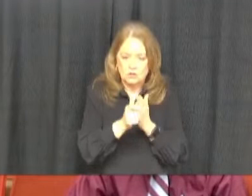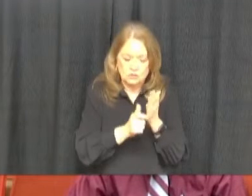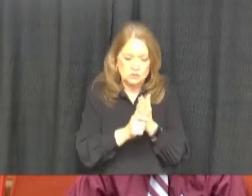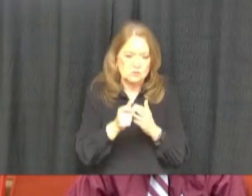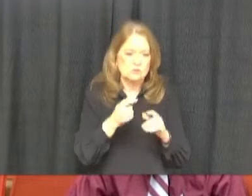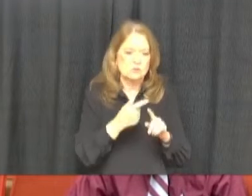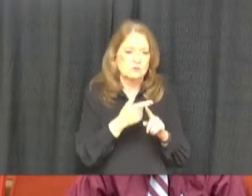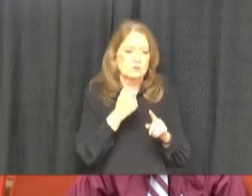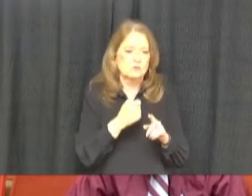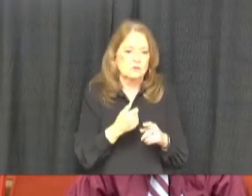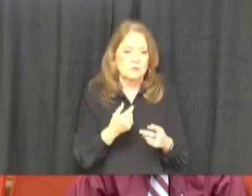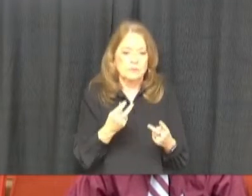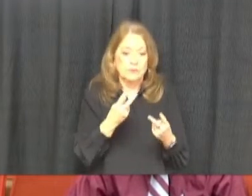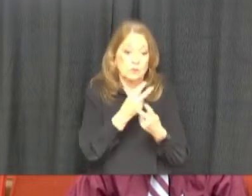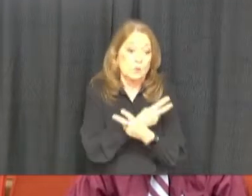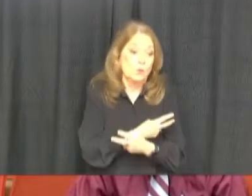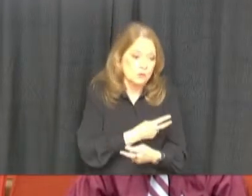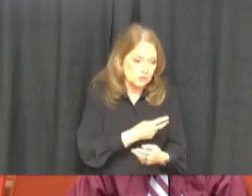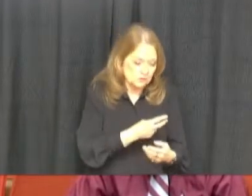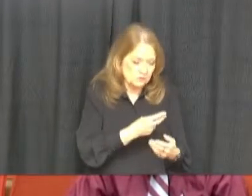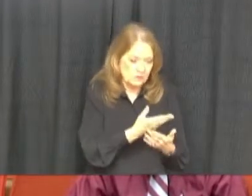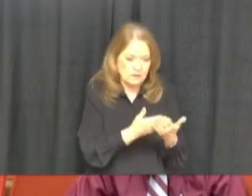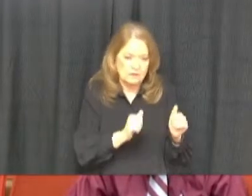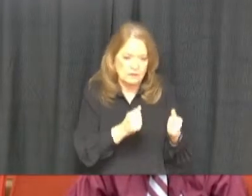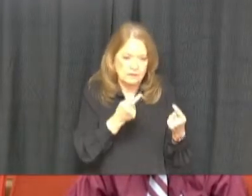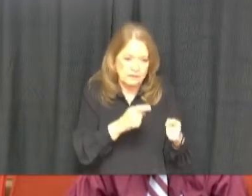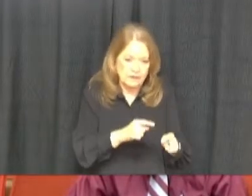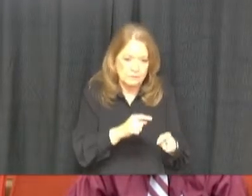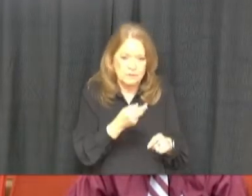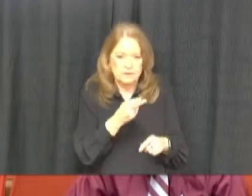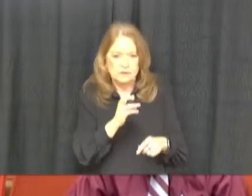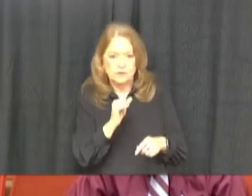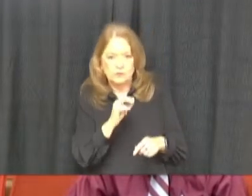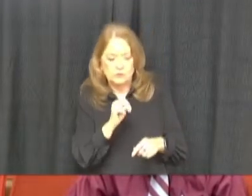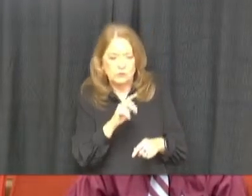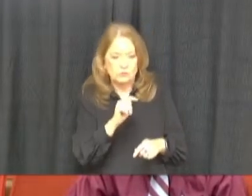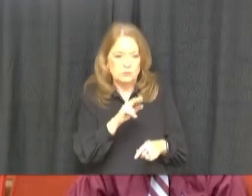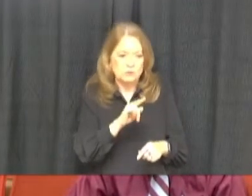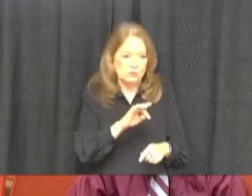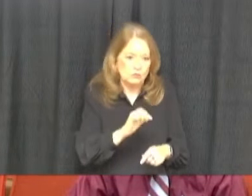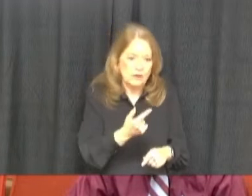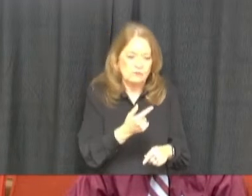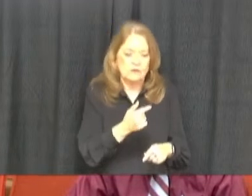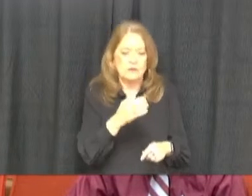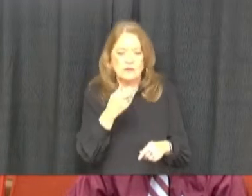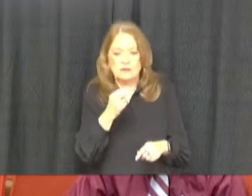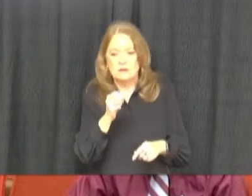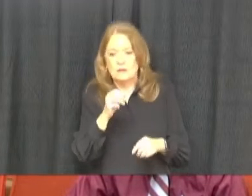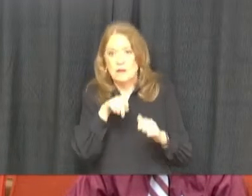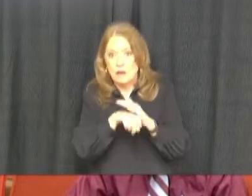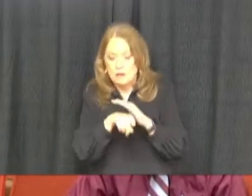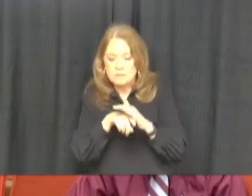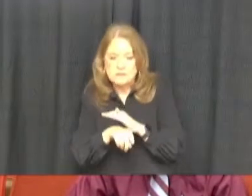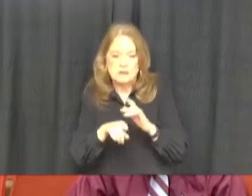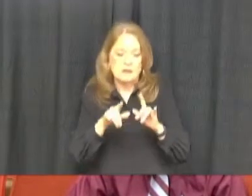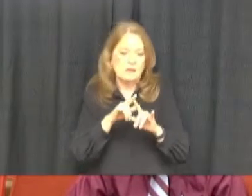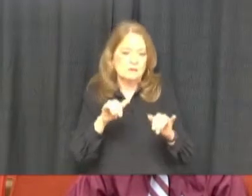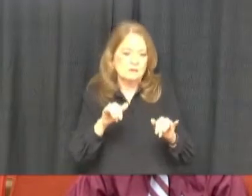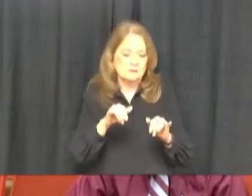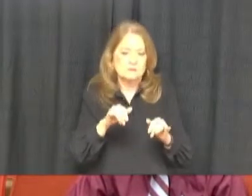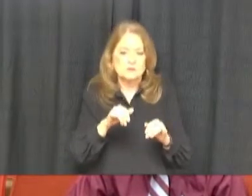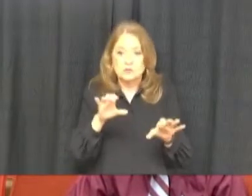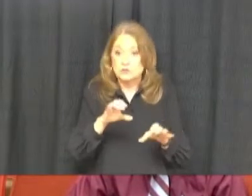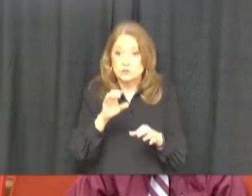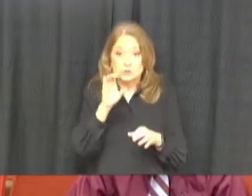from worst case scenarios, human trafficking, child abductions, homicides. Just do a